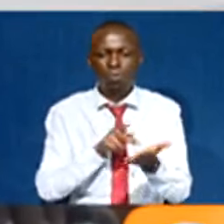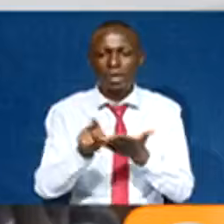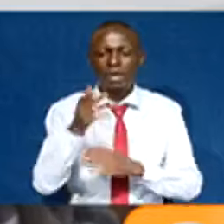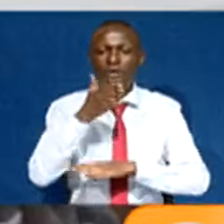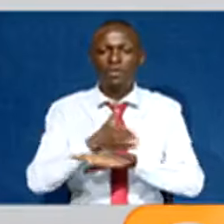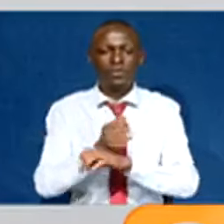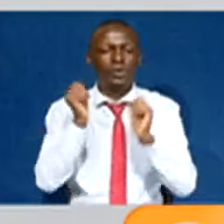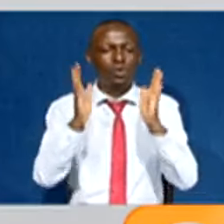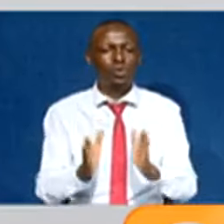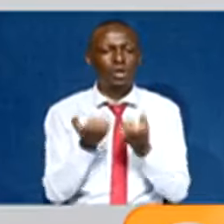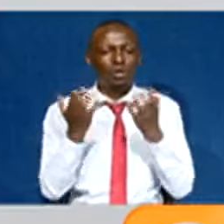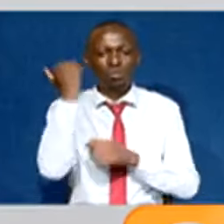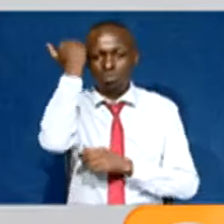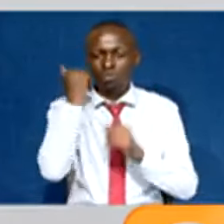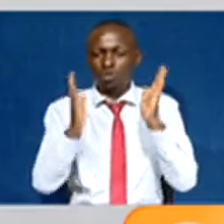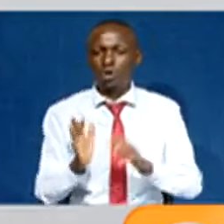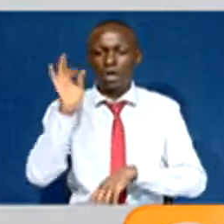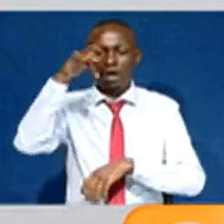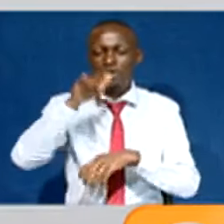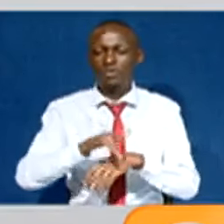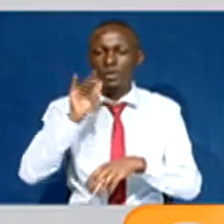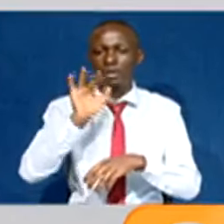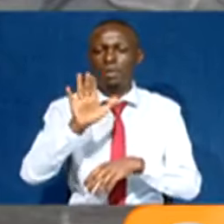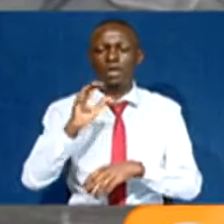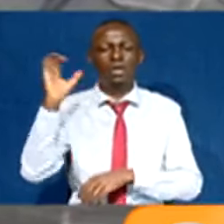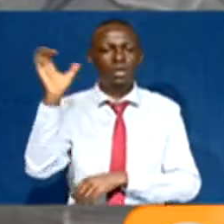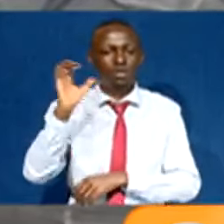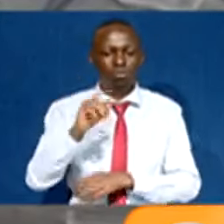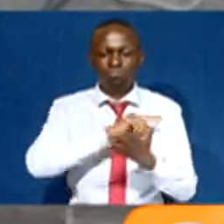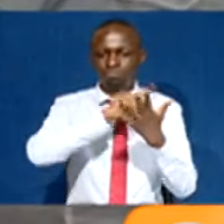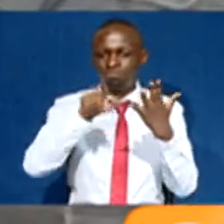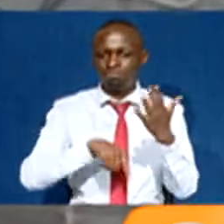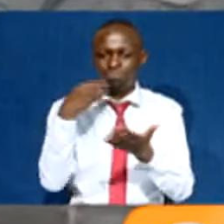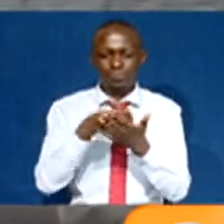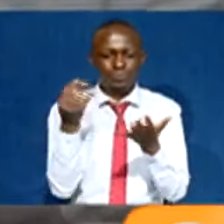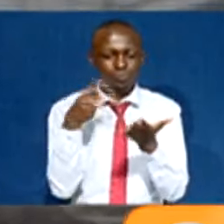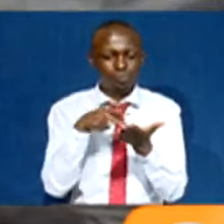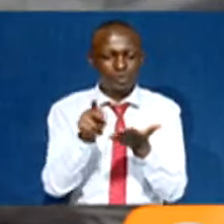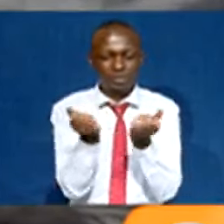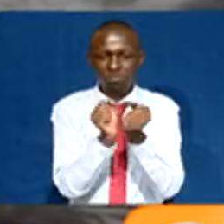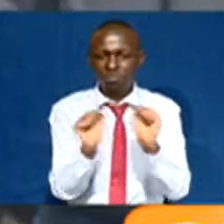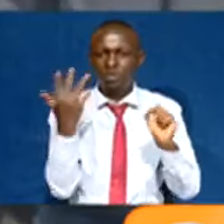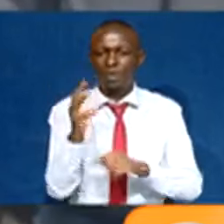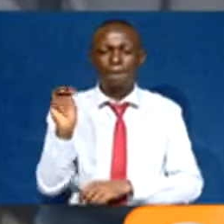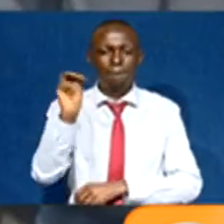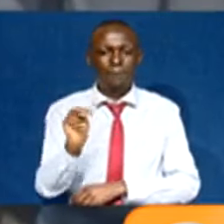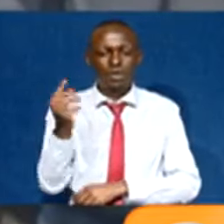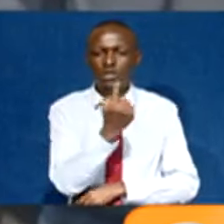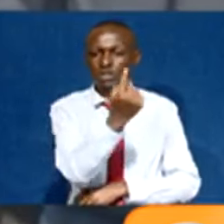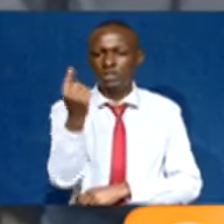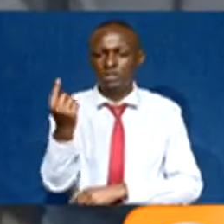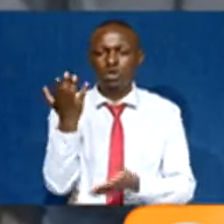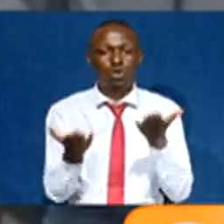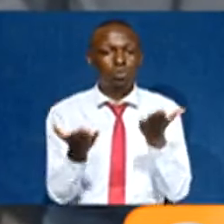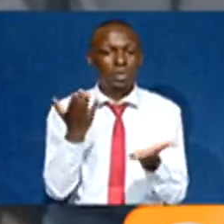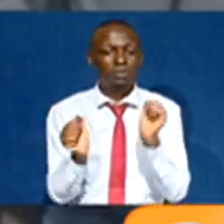Kibunja's lawyer argued that his client is a victim of circumstances. The five were all released on a cash bail of 5 million shillings each, or a